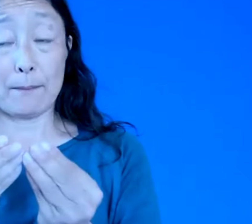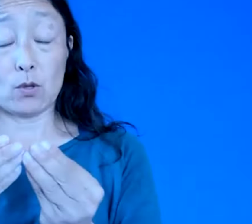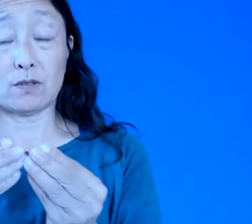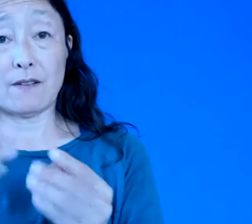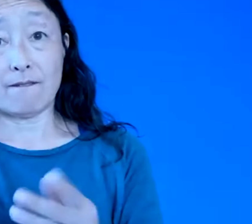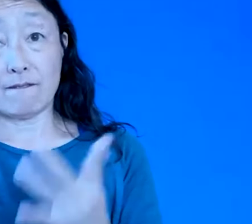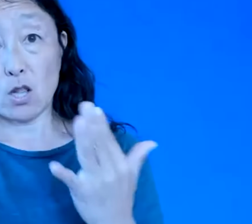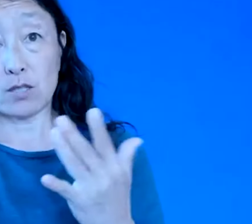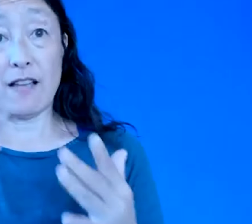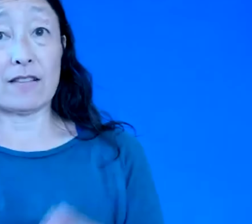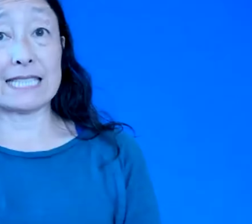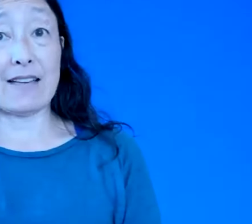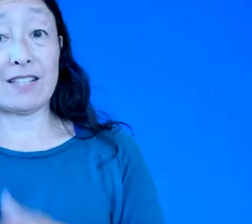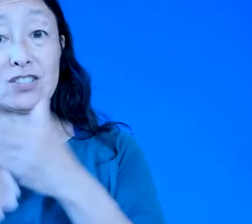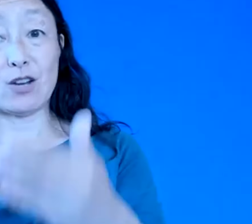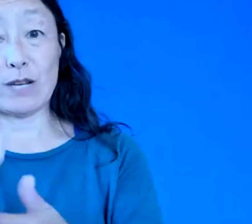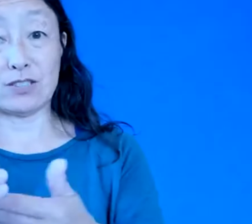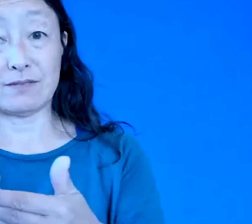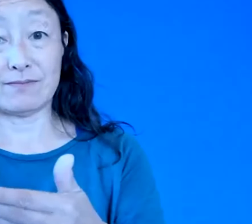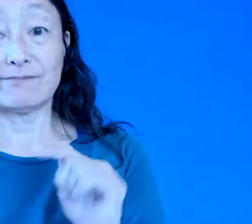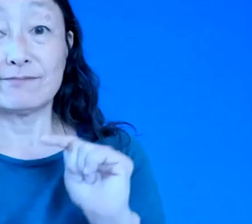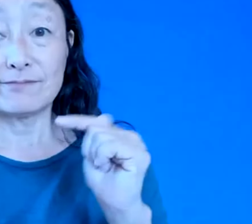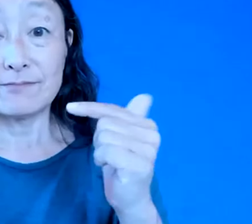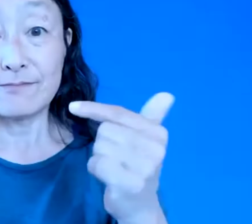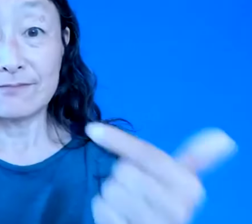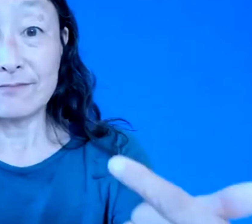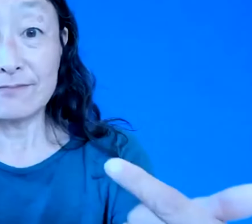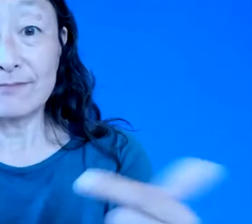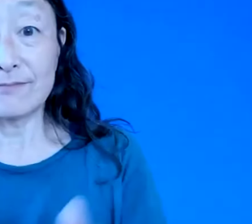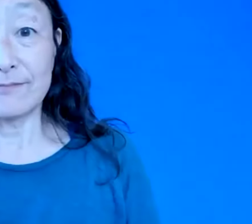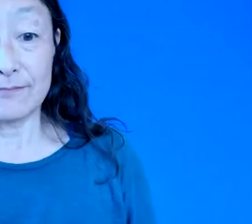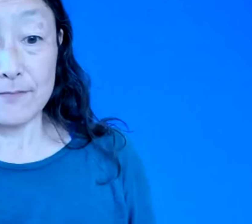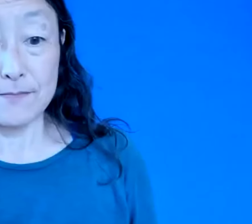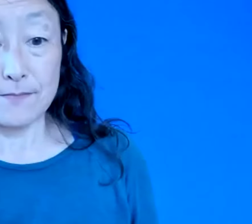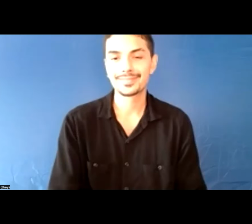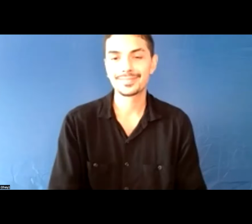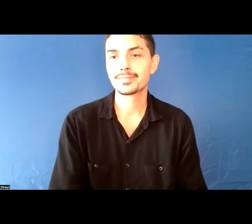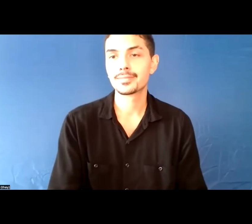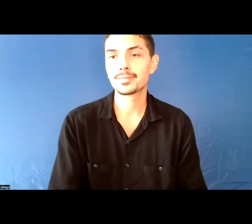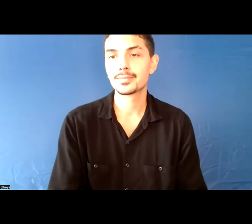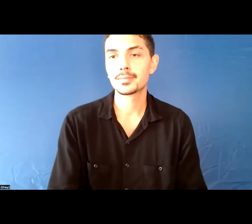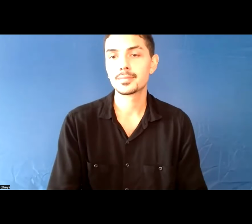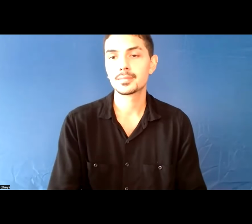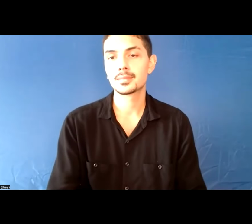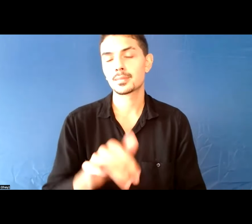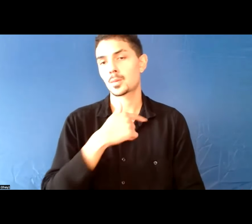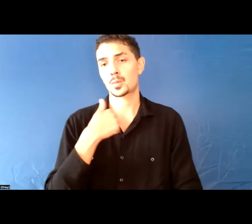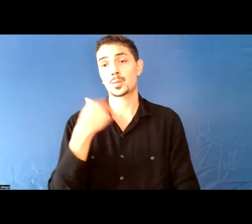generations, that our youth are our future in Indian country, right? It just is.